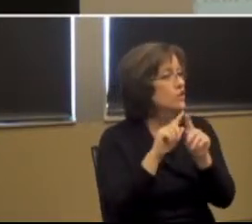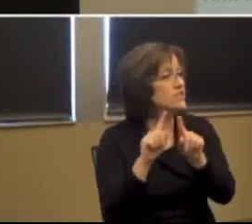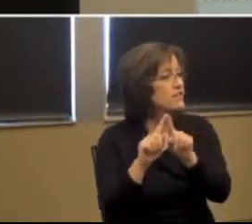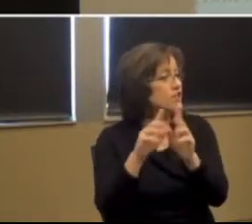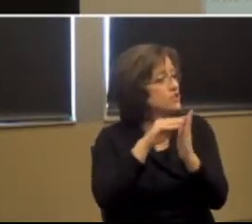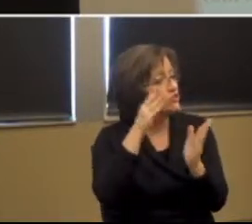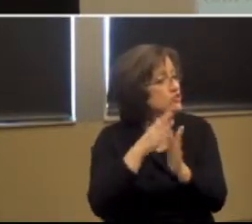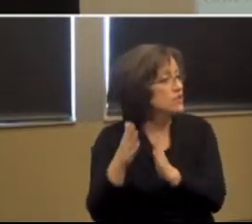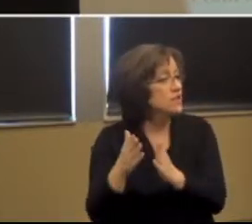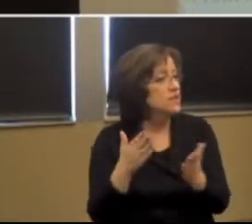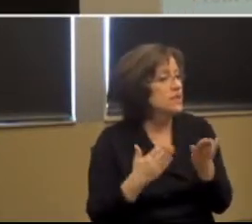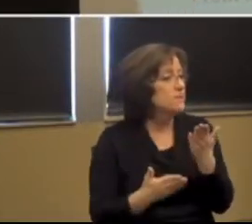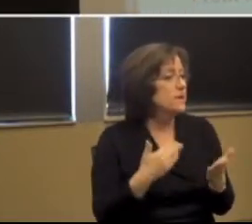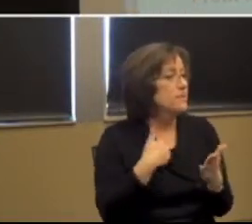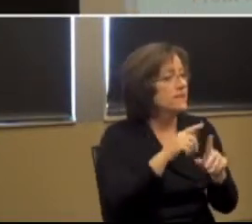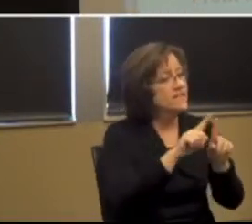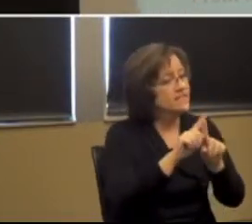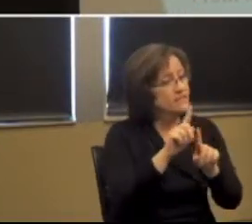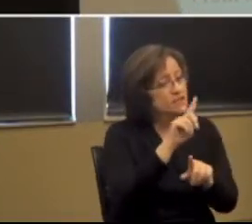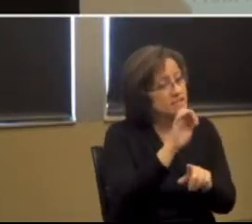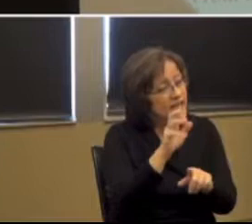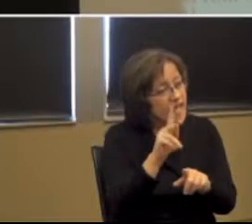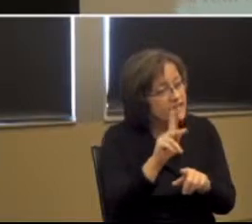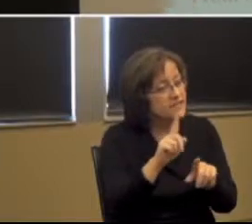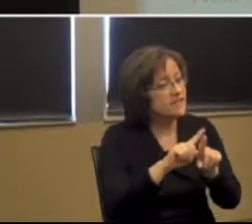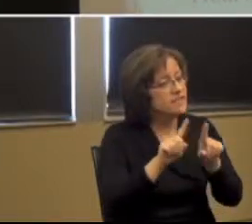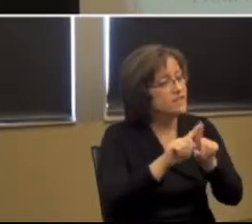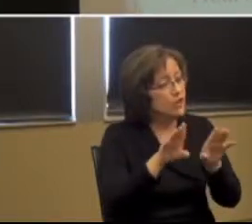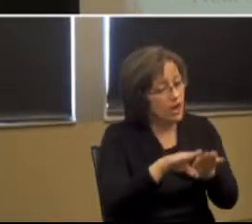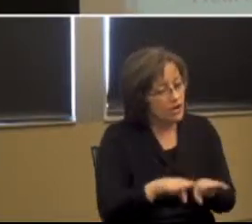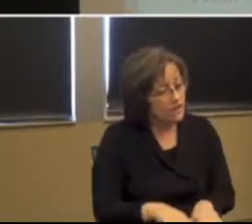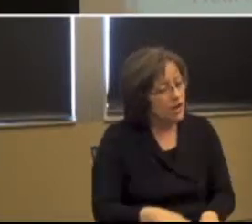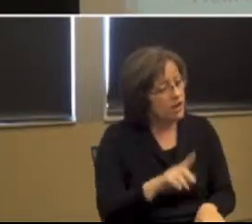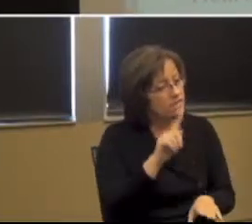might have different tasks, different level of tasks